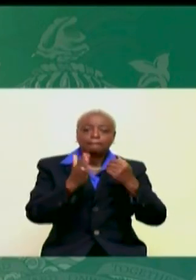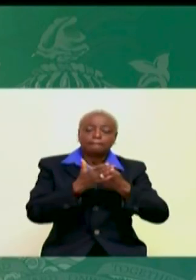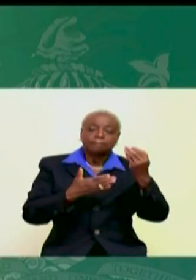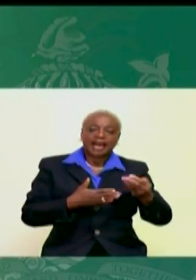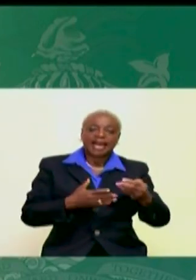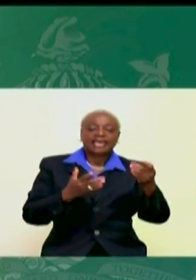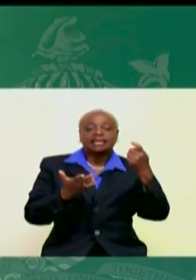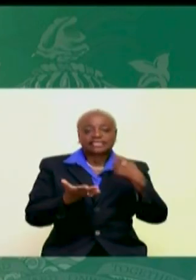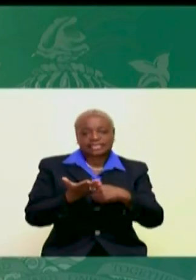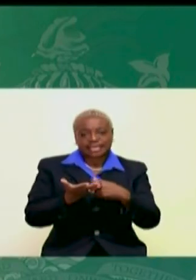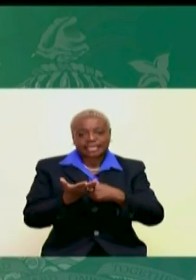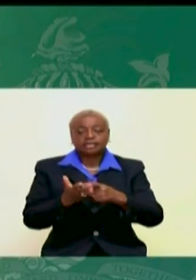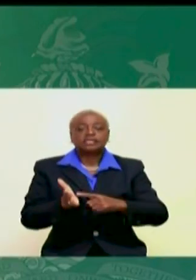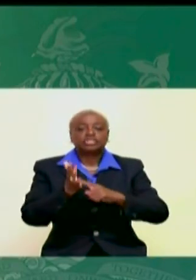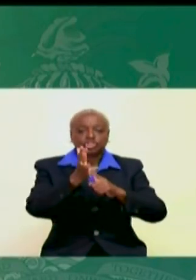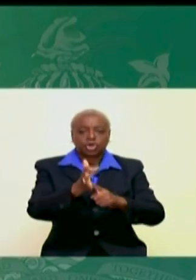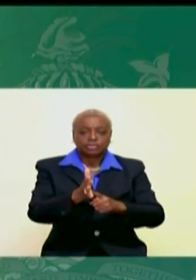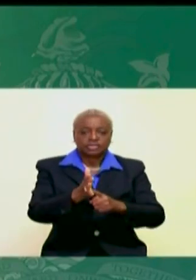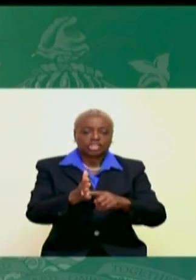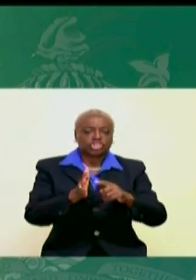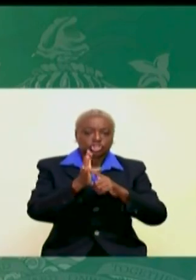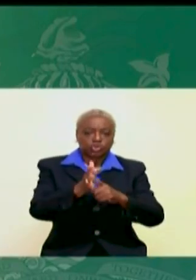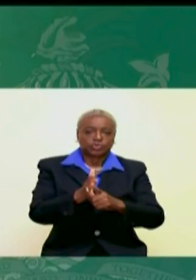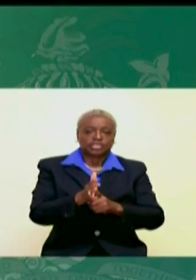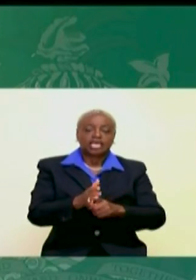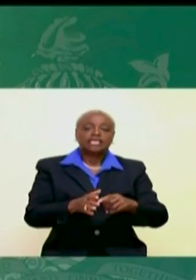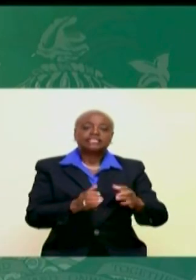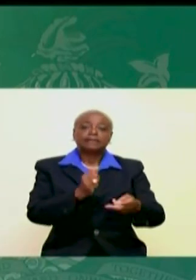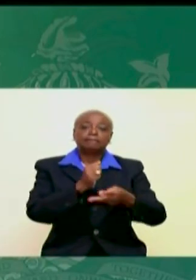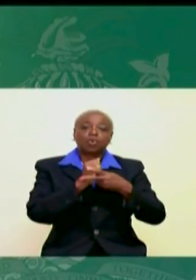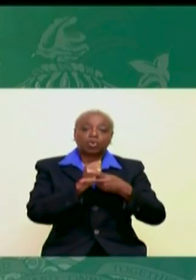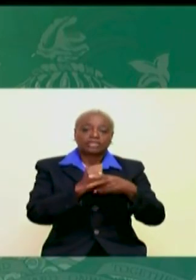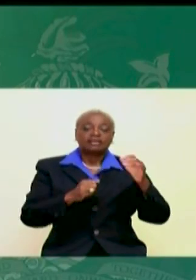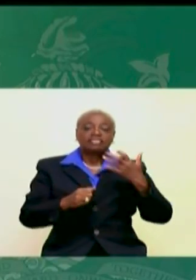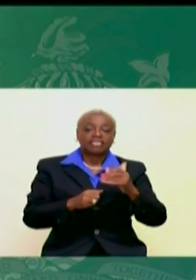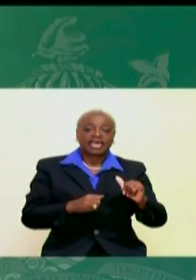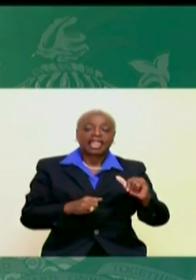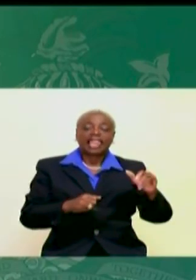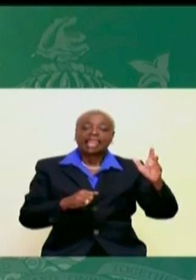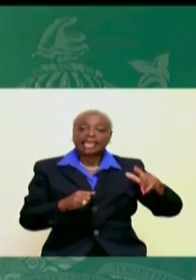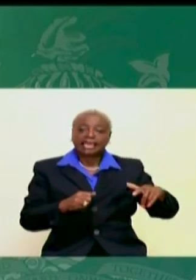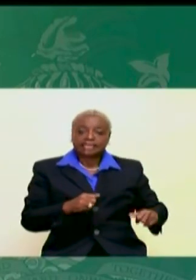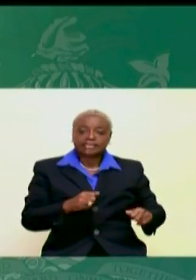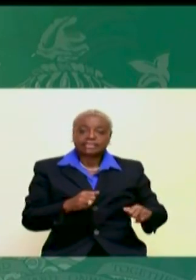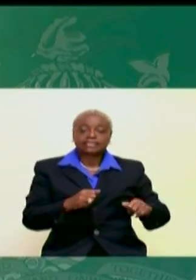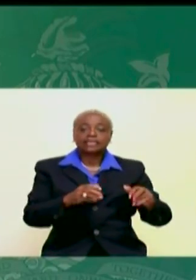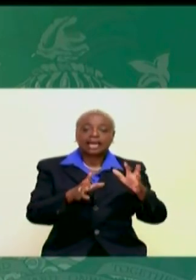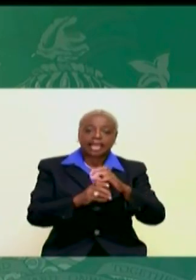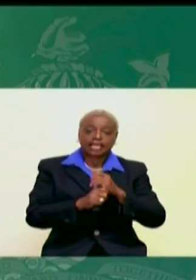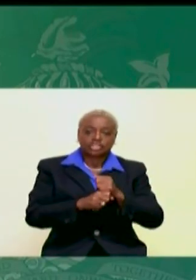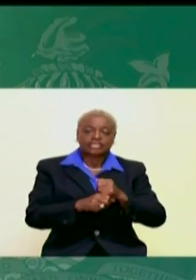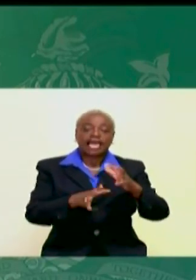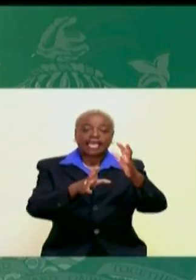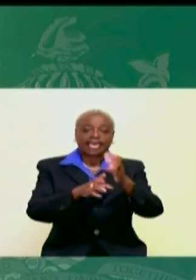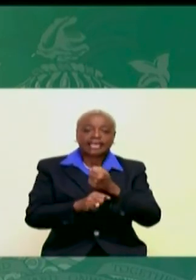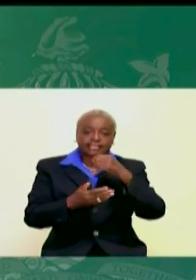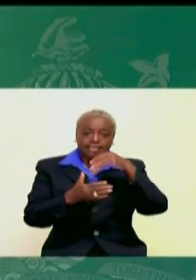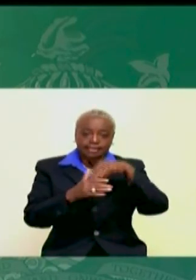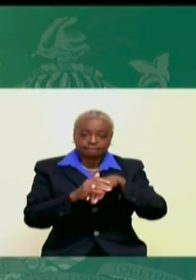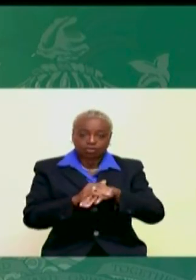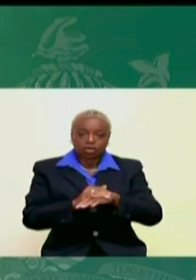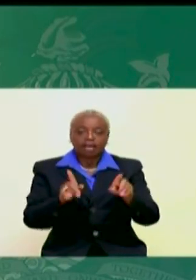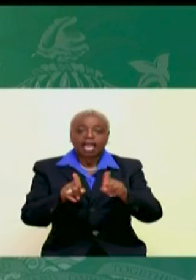show up to their shows, support their latest collection, get involved. As the government does their part,